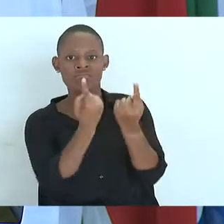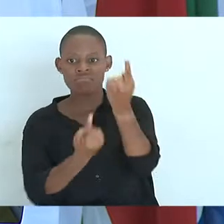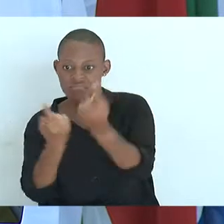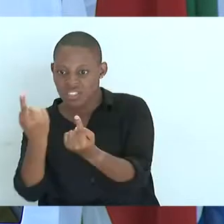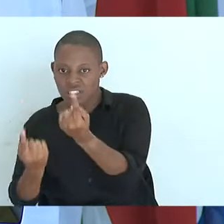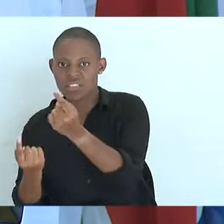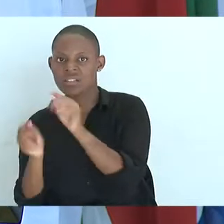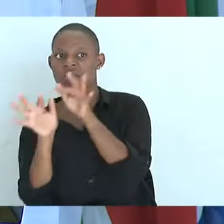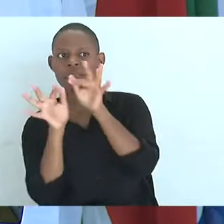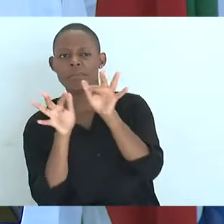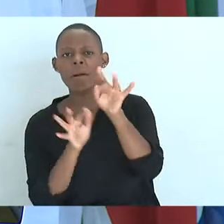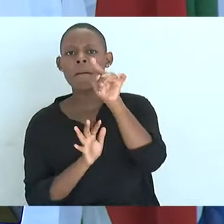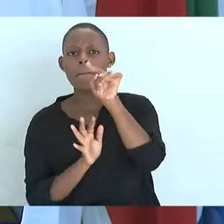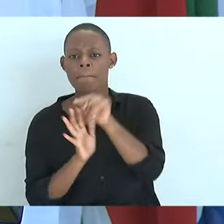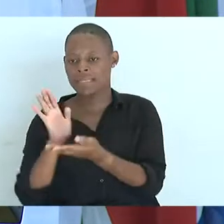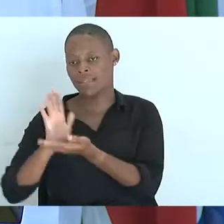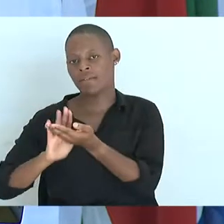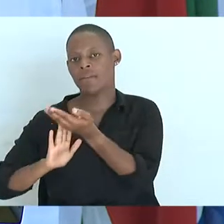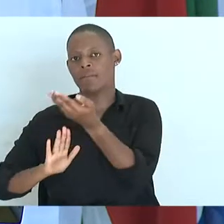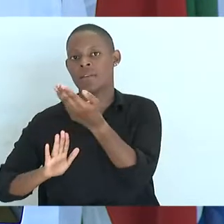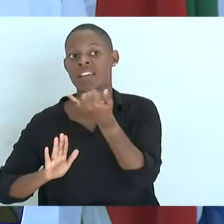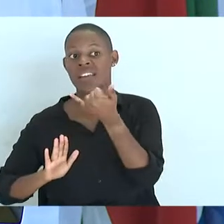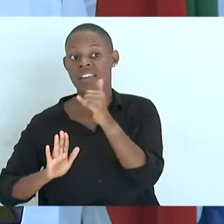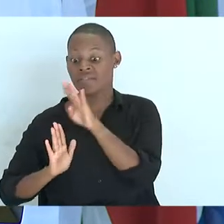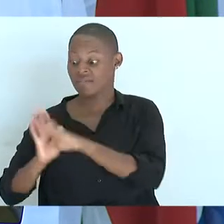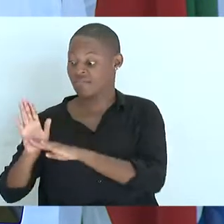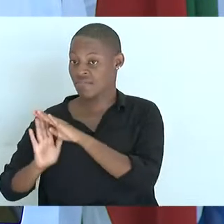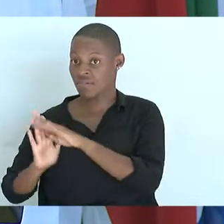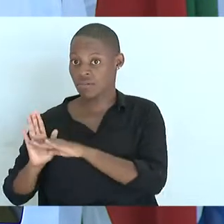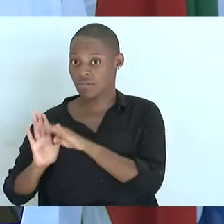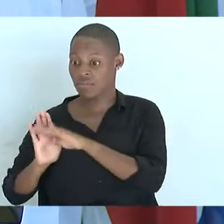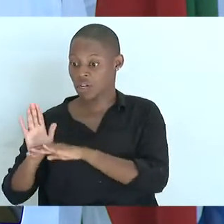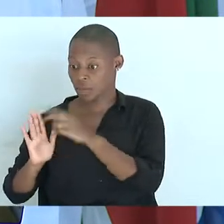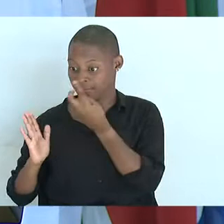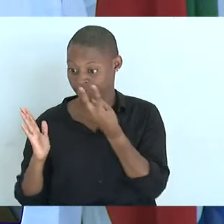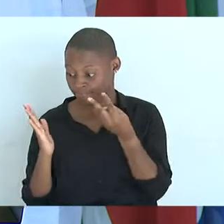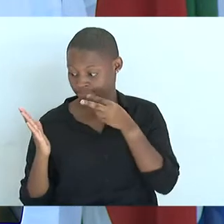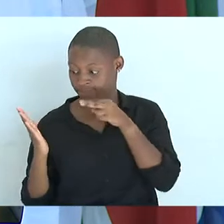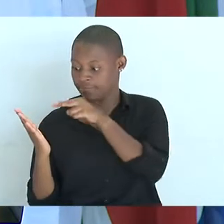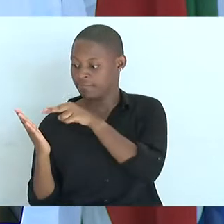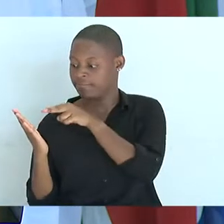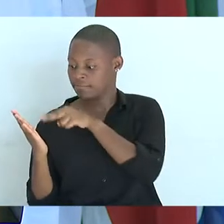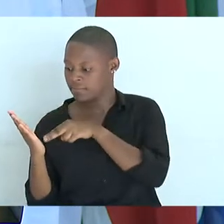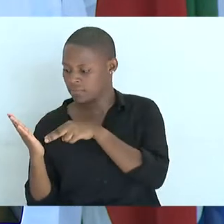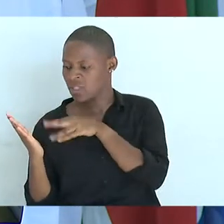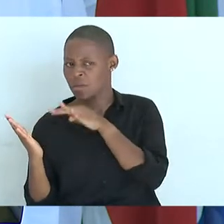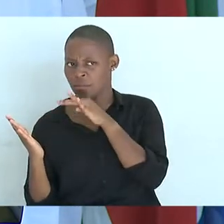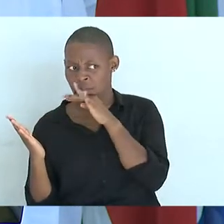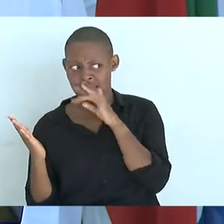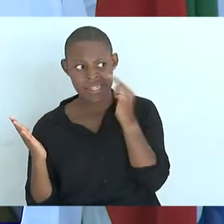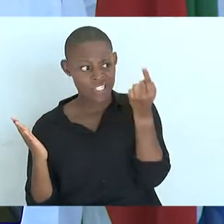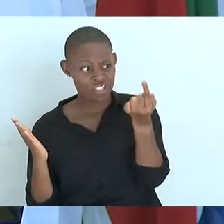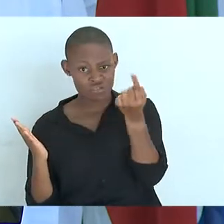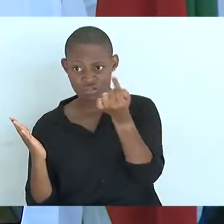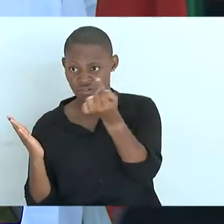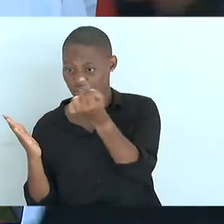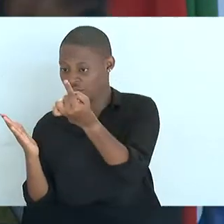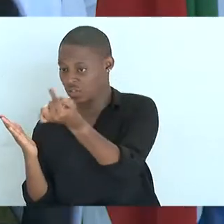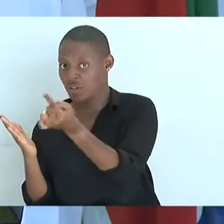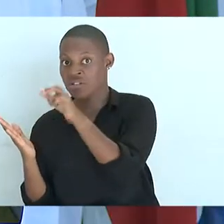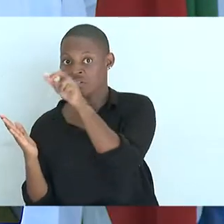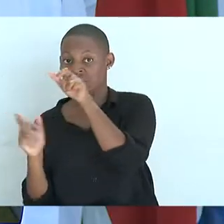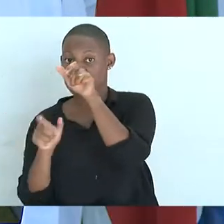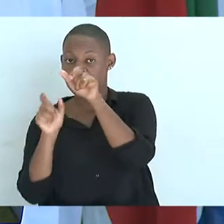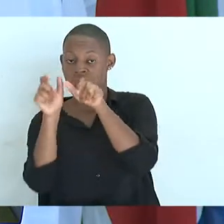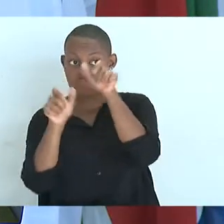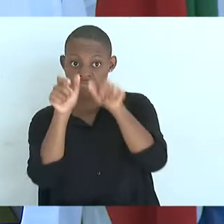Uma uibuka ke I-program yetu, it is going to bring dignity kubantu bakithi,